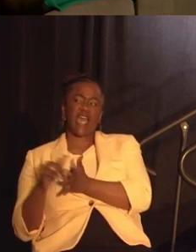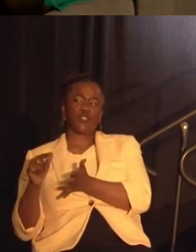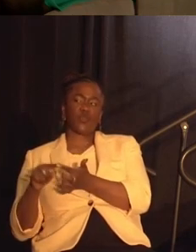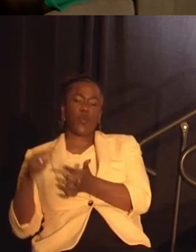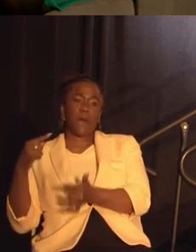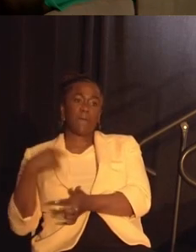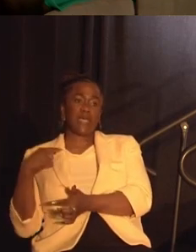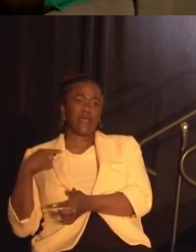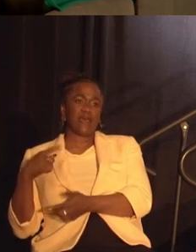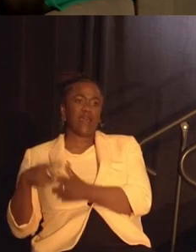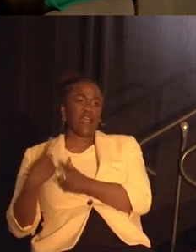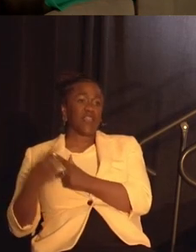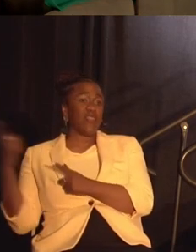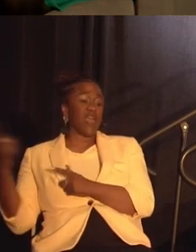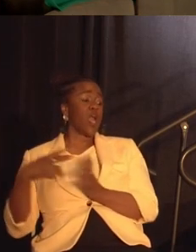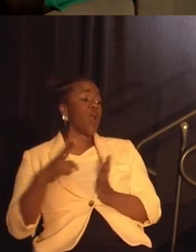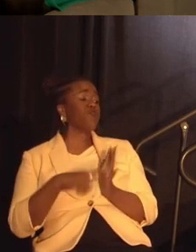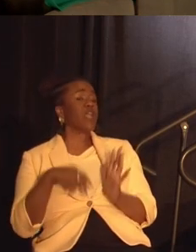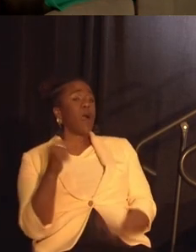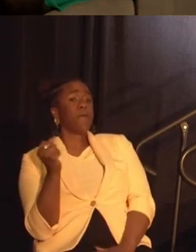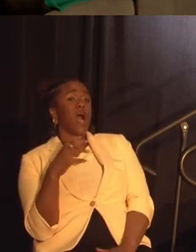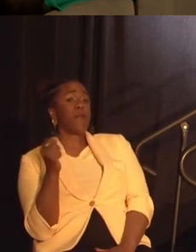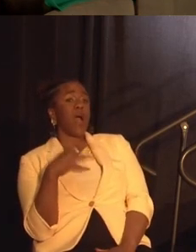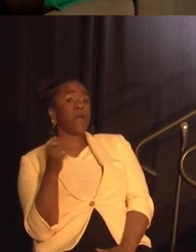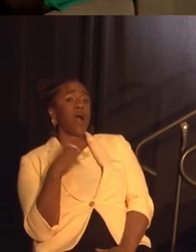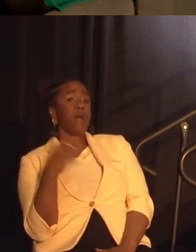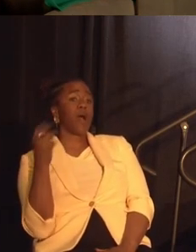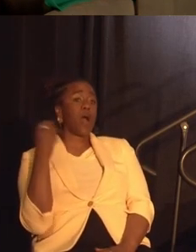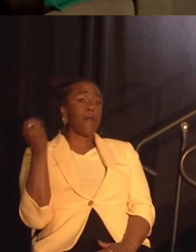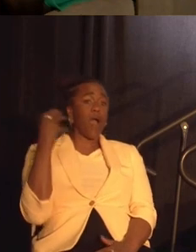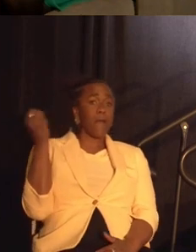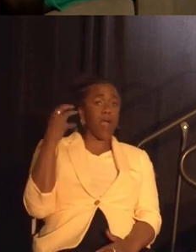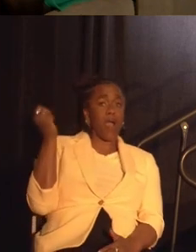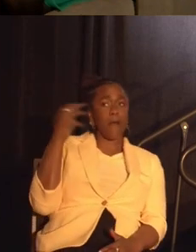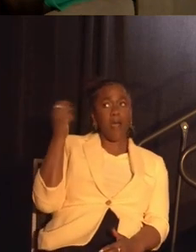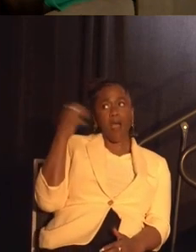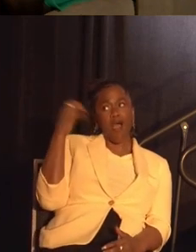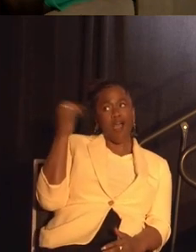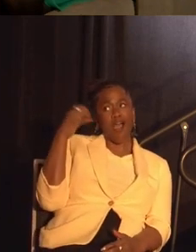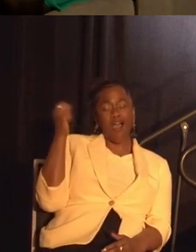they'll talk about it. And she'll be like, oh, I like that. Or like,